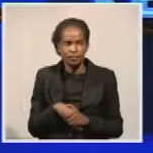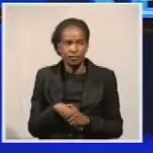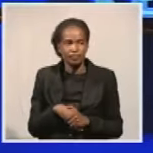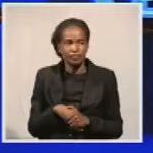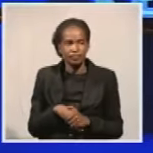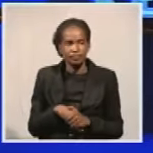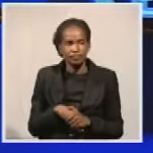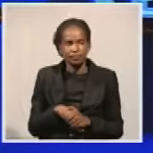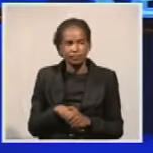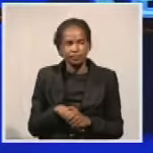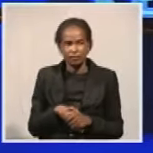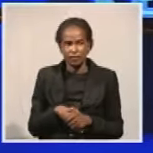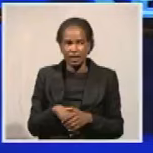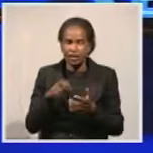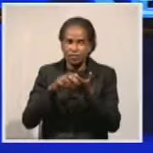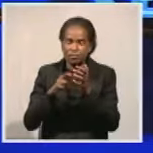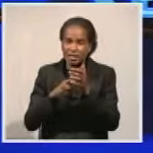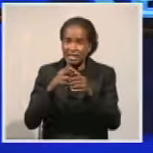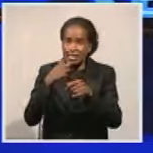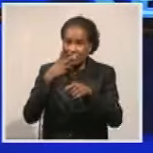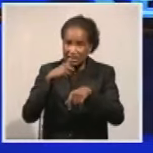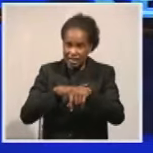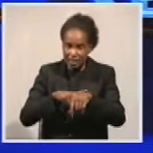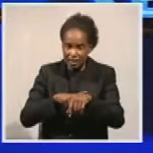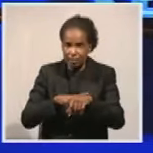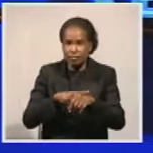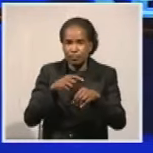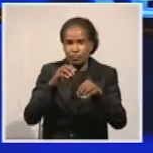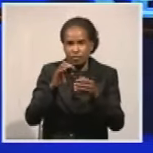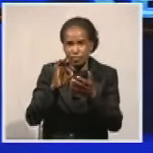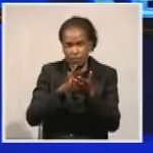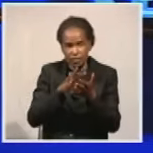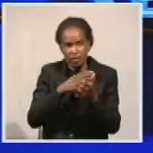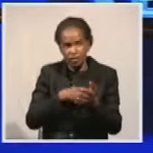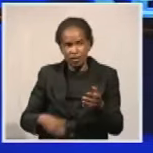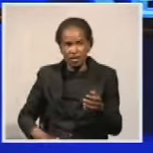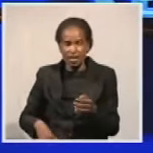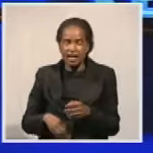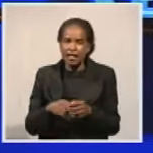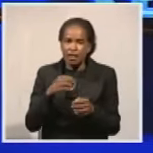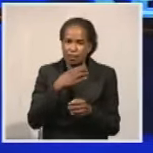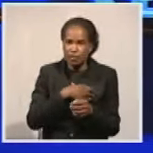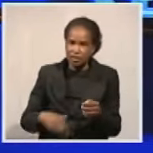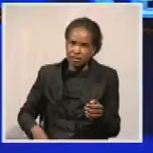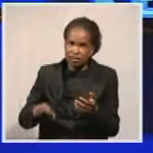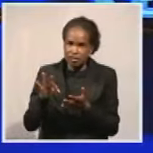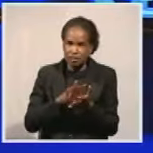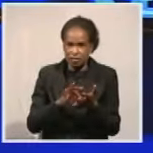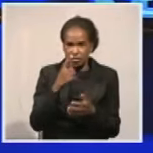talks about the election of the president. Mm. When was he elected? He was only elected once.